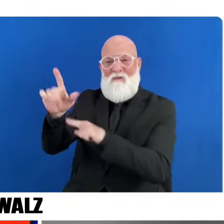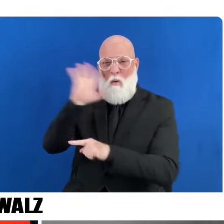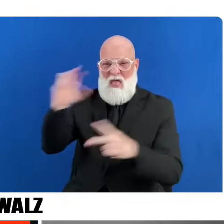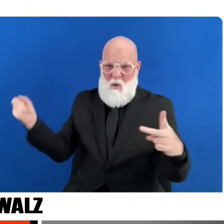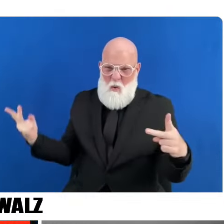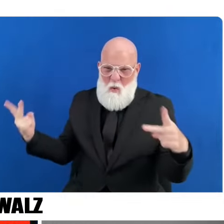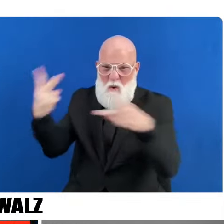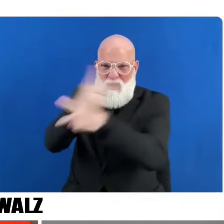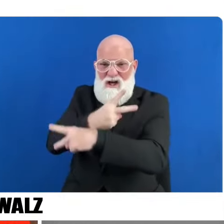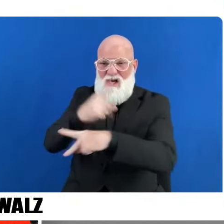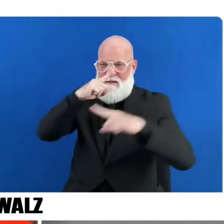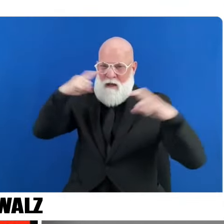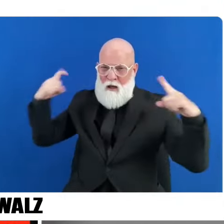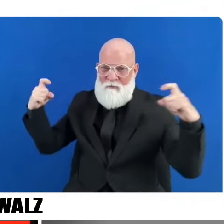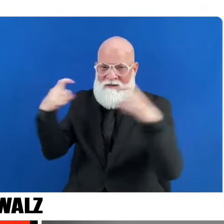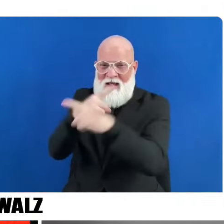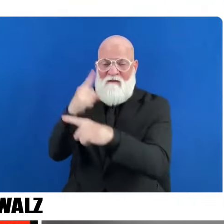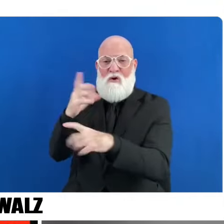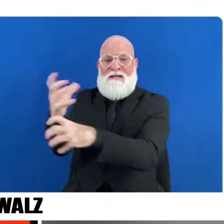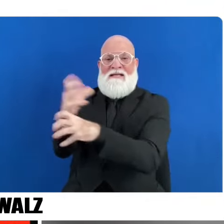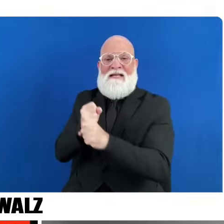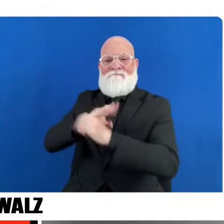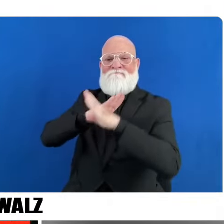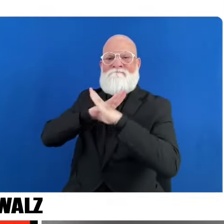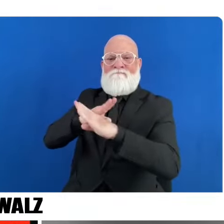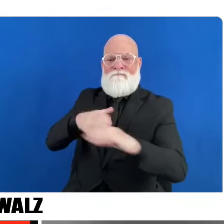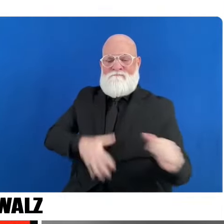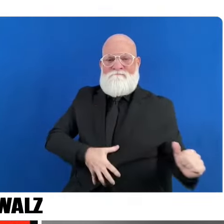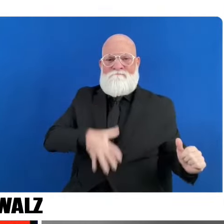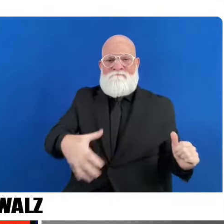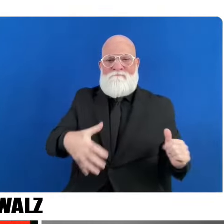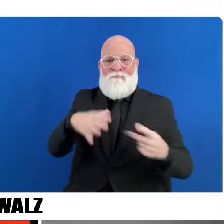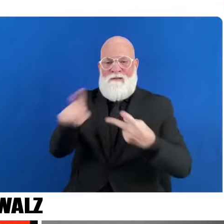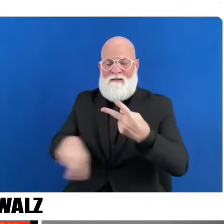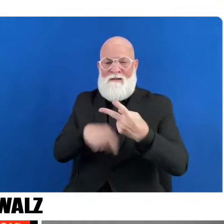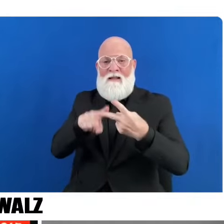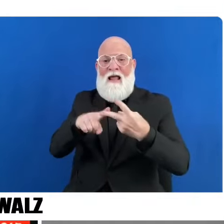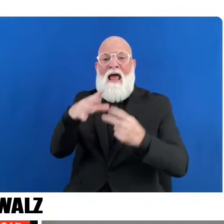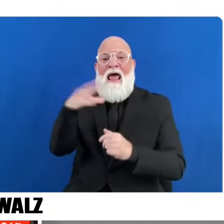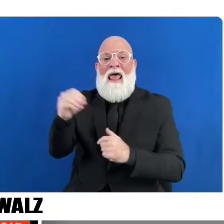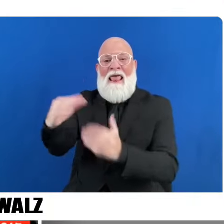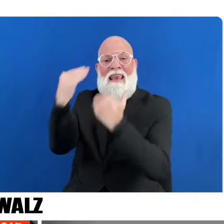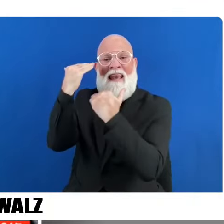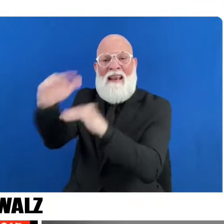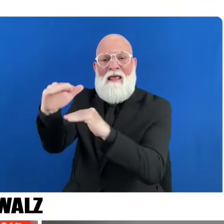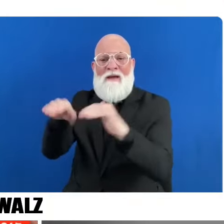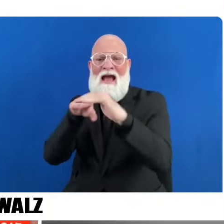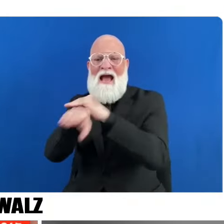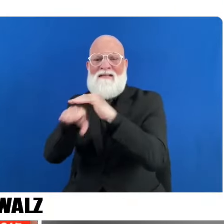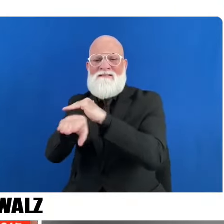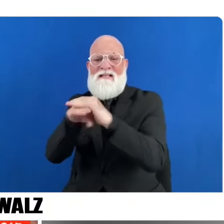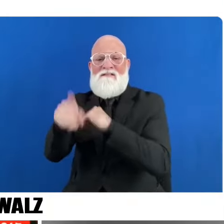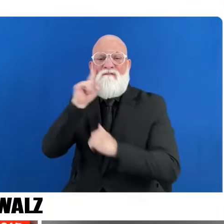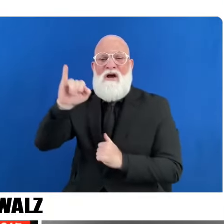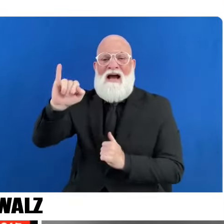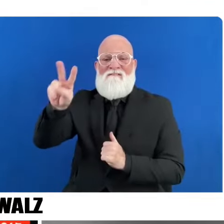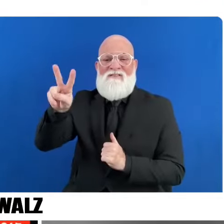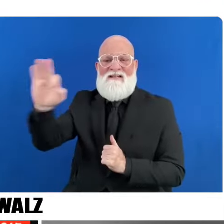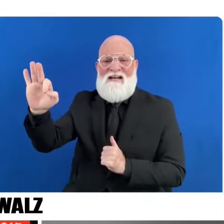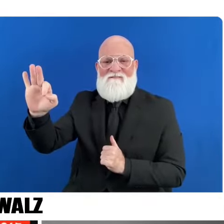get contraception and limit access, if not eliminate access to infertility treatments. For so many of you out there listening, me